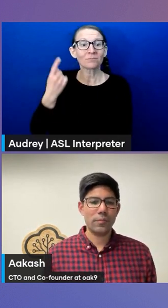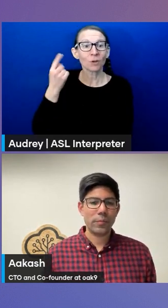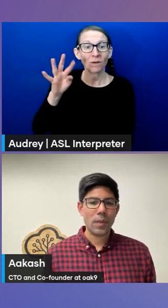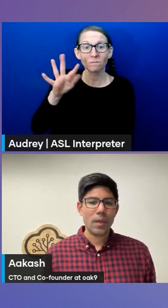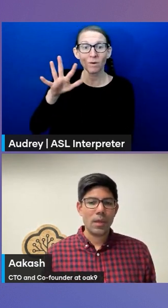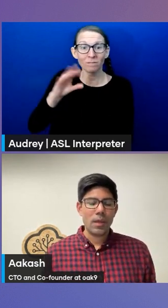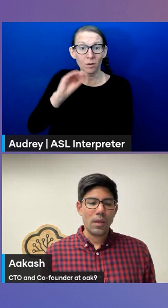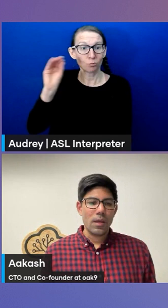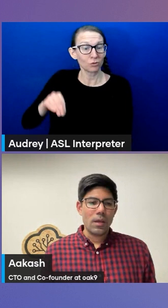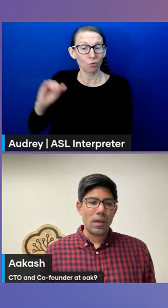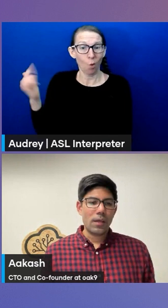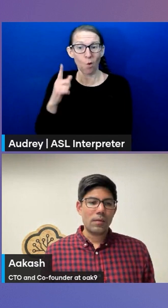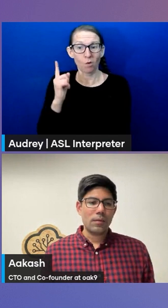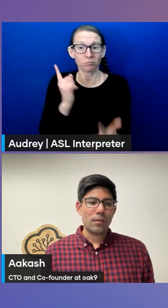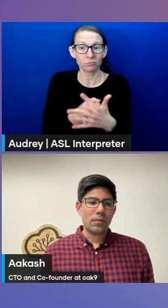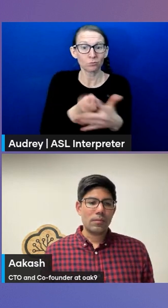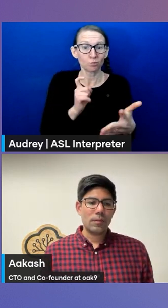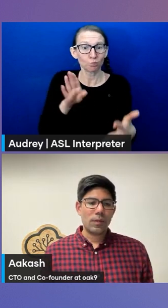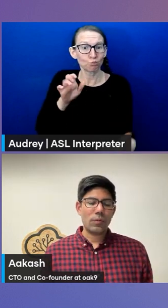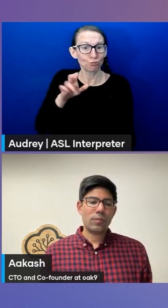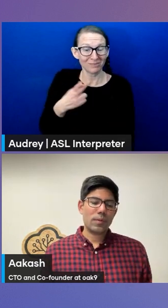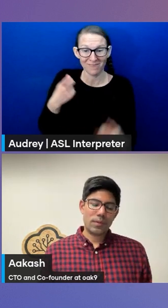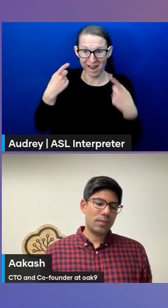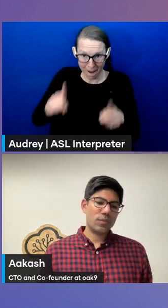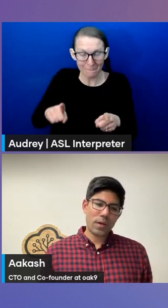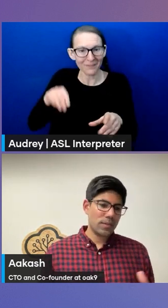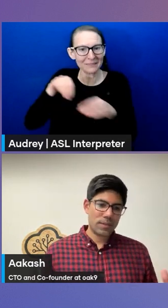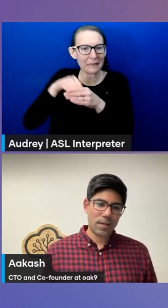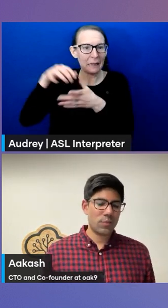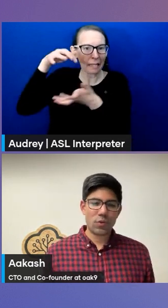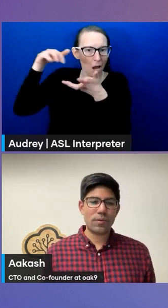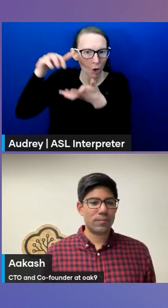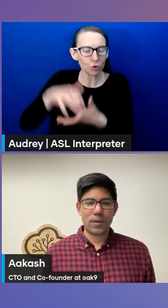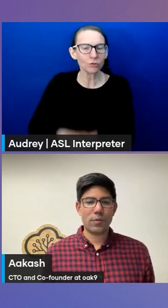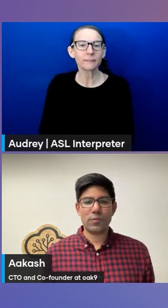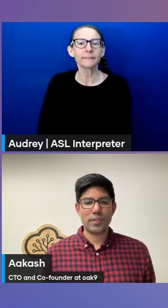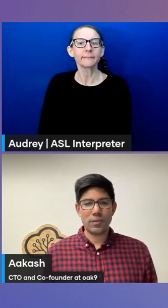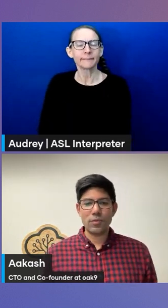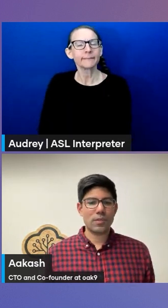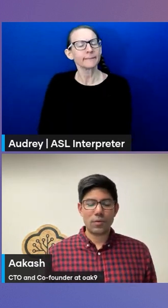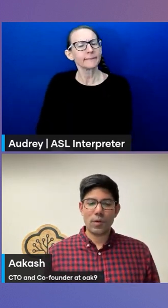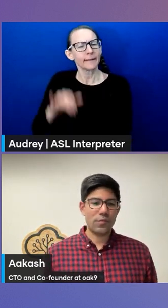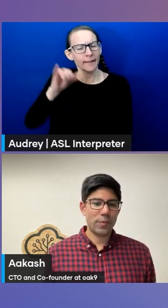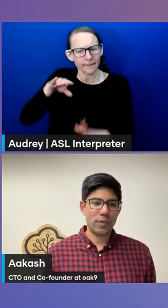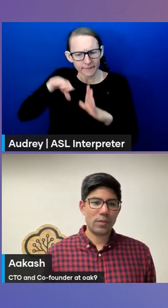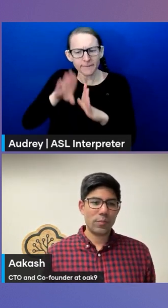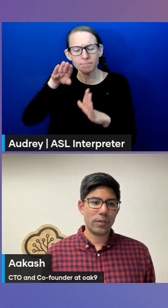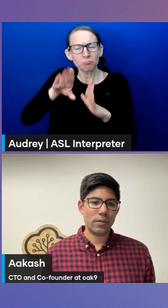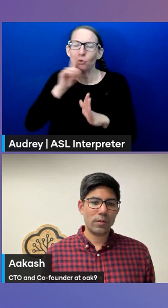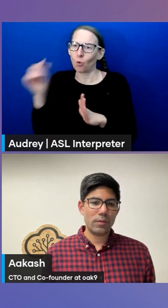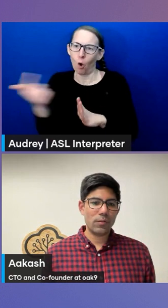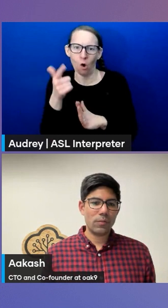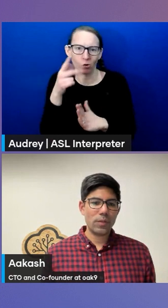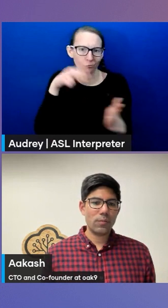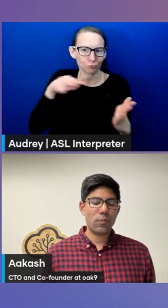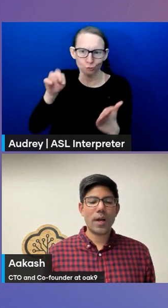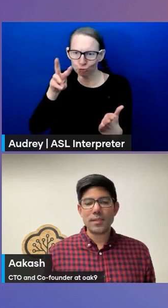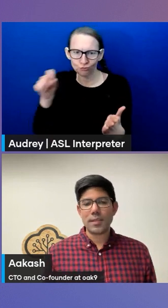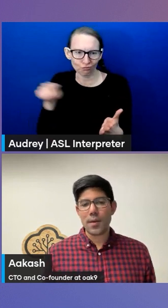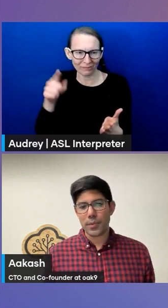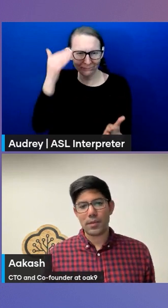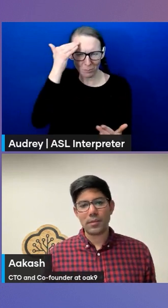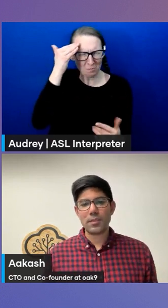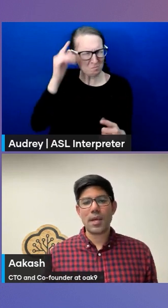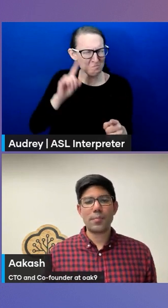cloud. And, these trends, I'm sure everyone reads the news and you're well familiar, but really, why is